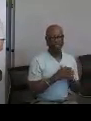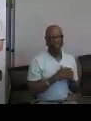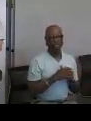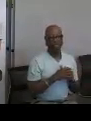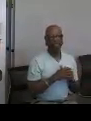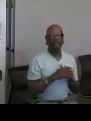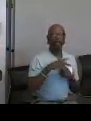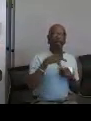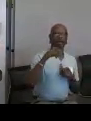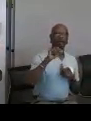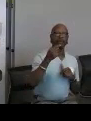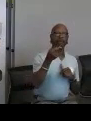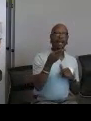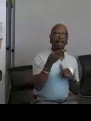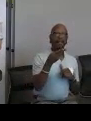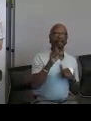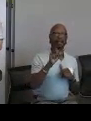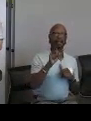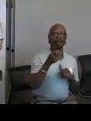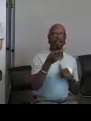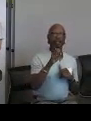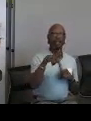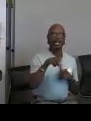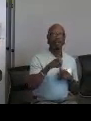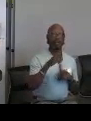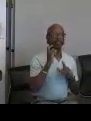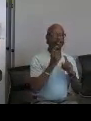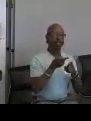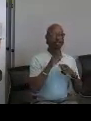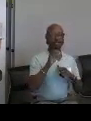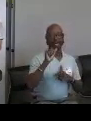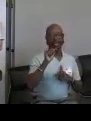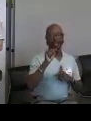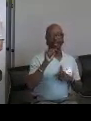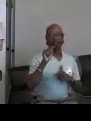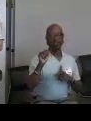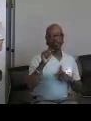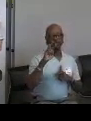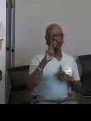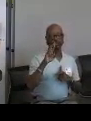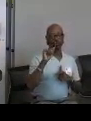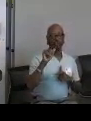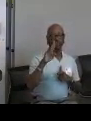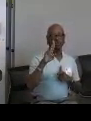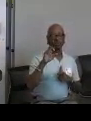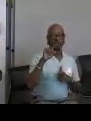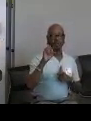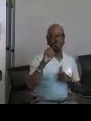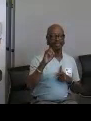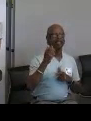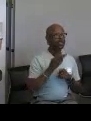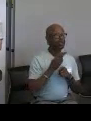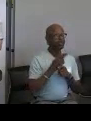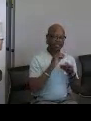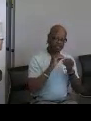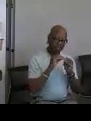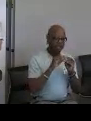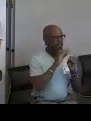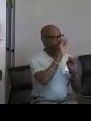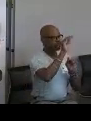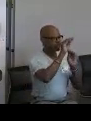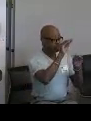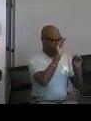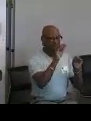path shape has what's called an attribute, which is just something that's equal to some values. And the values that you input into this attribute are